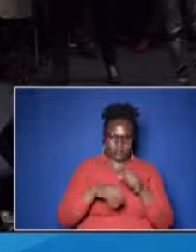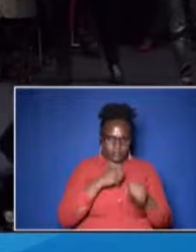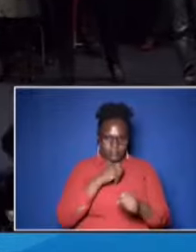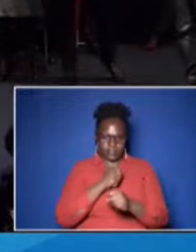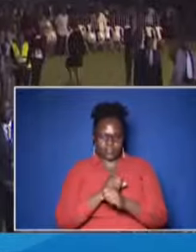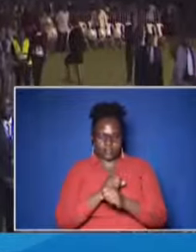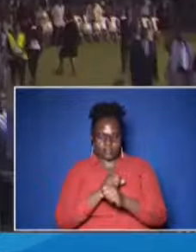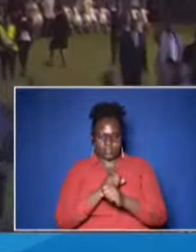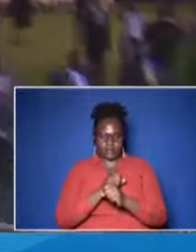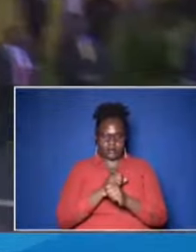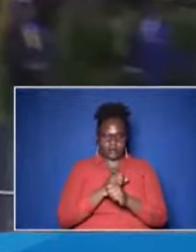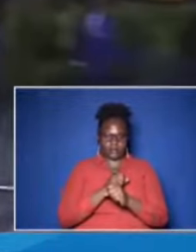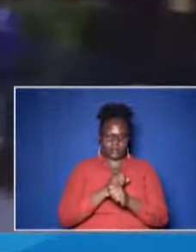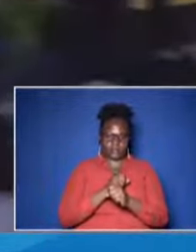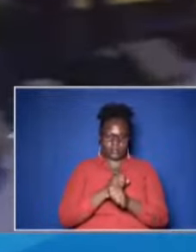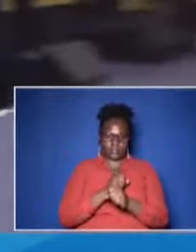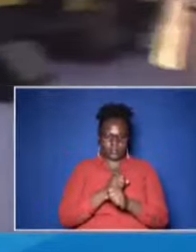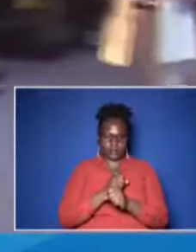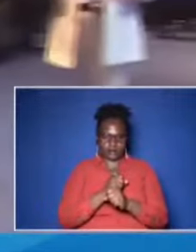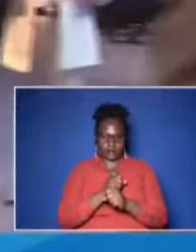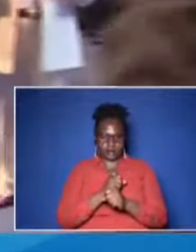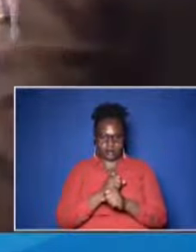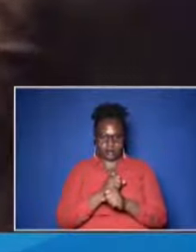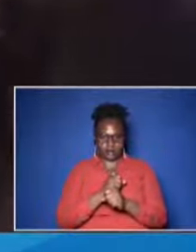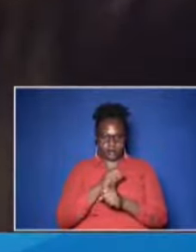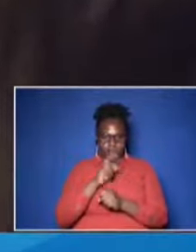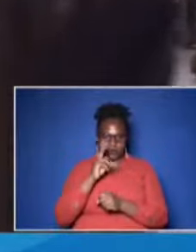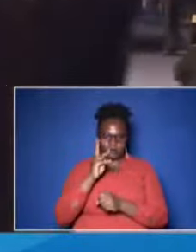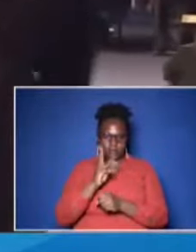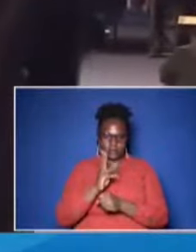ear just popped open she can